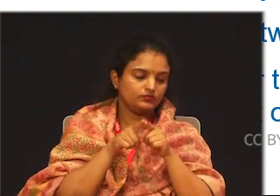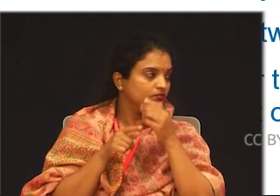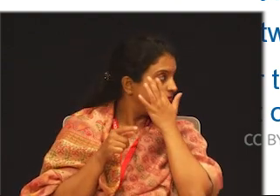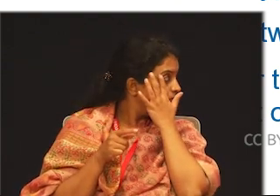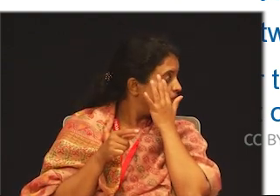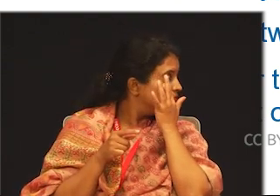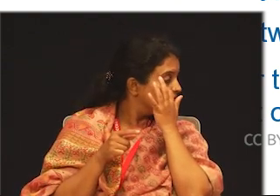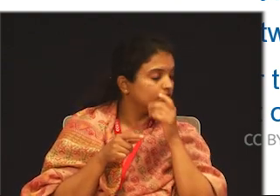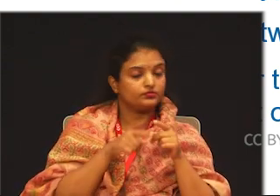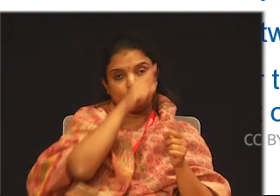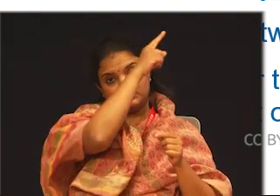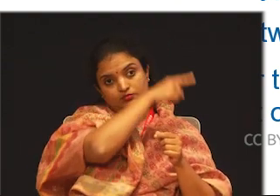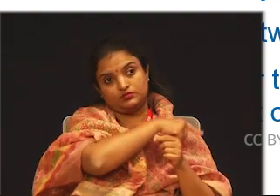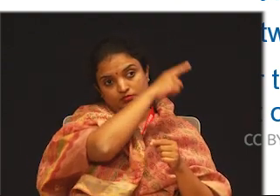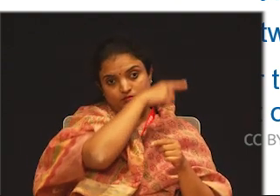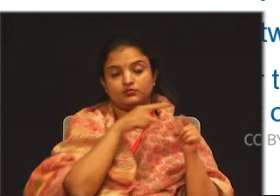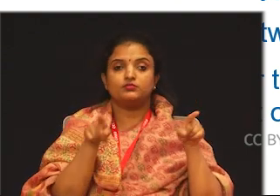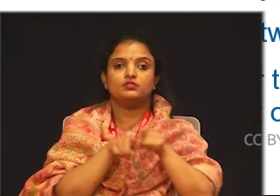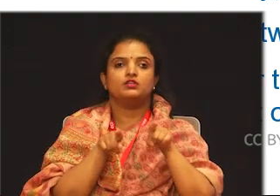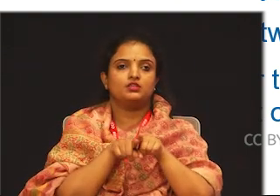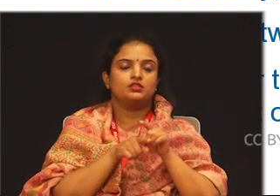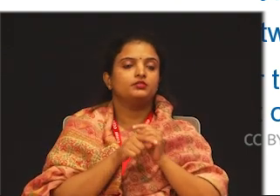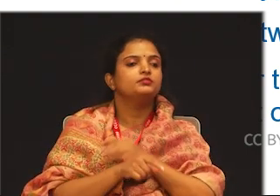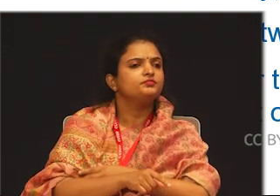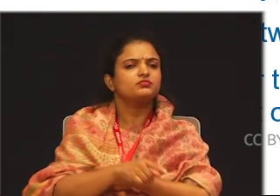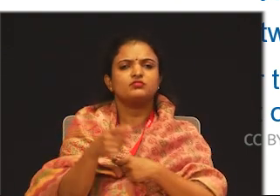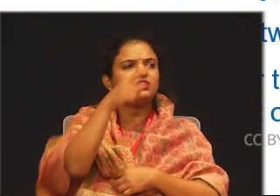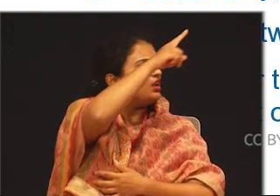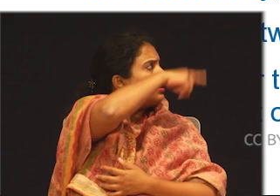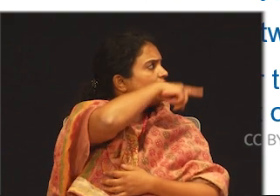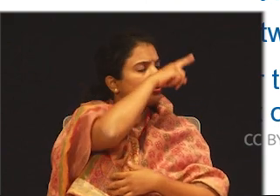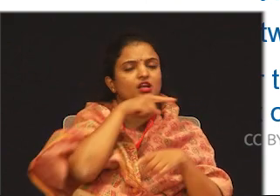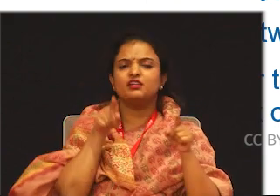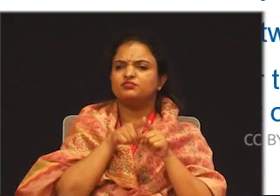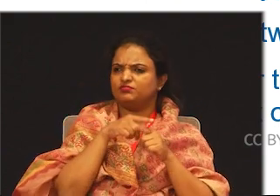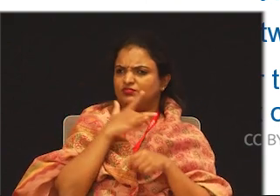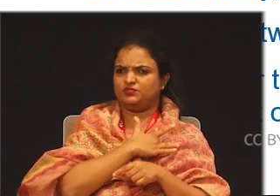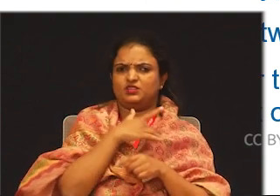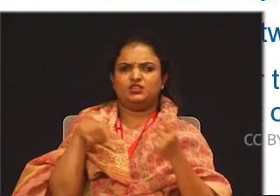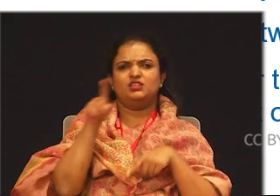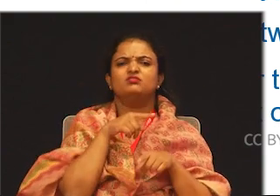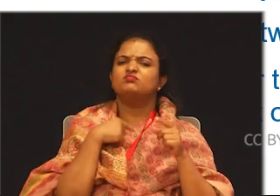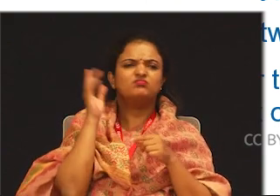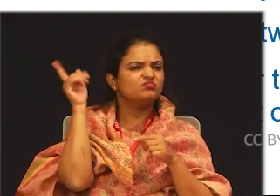disabilities to preserve their identities. All these are sounding quite familiar, right?